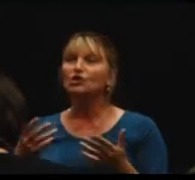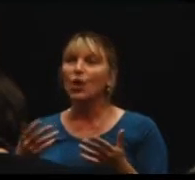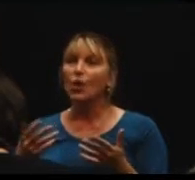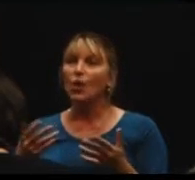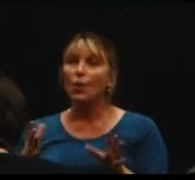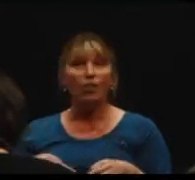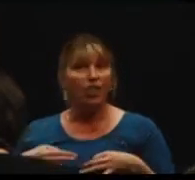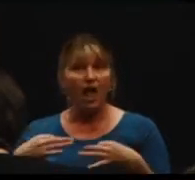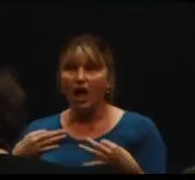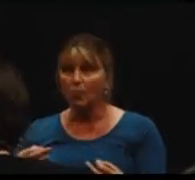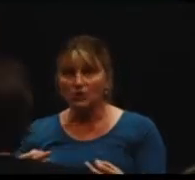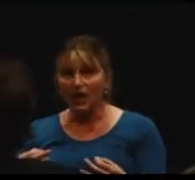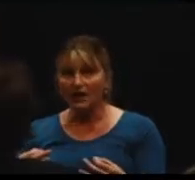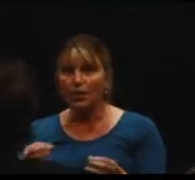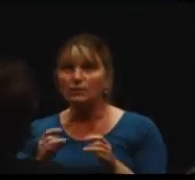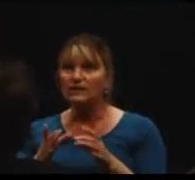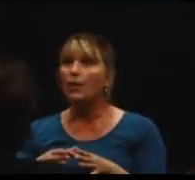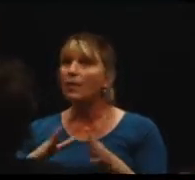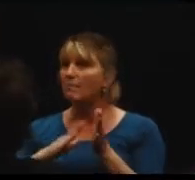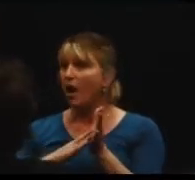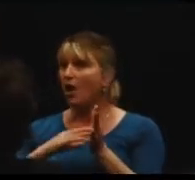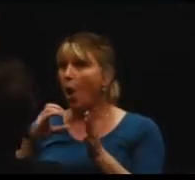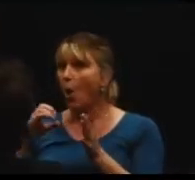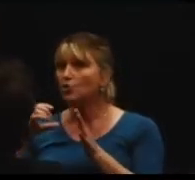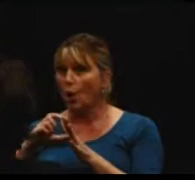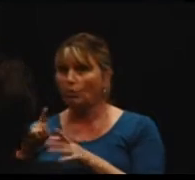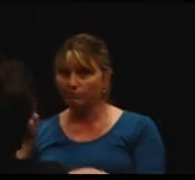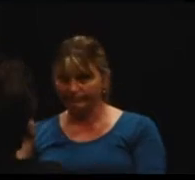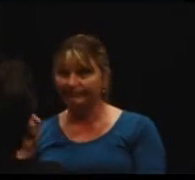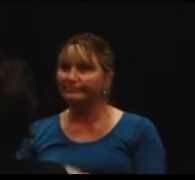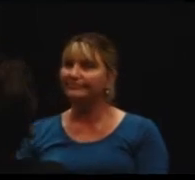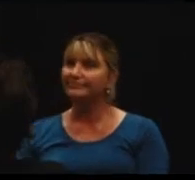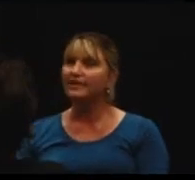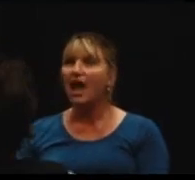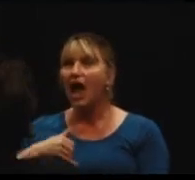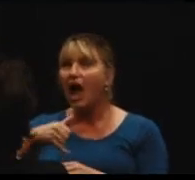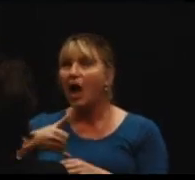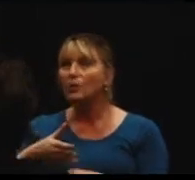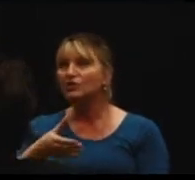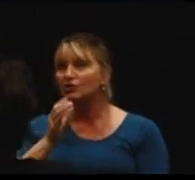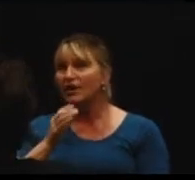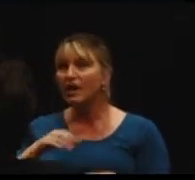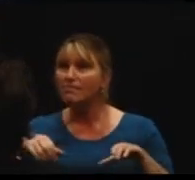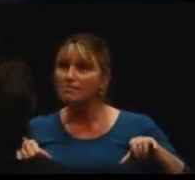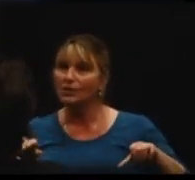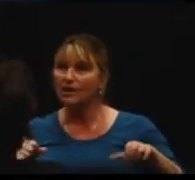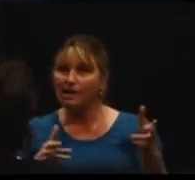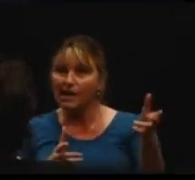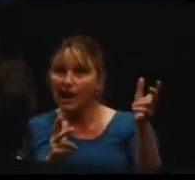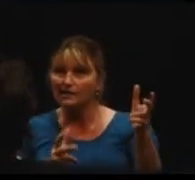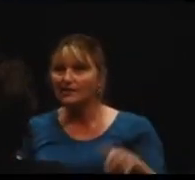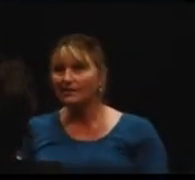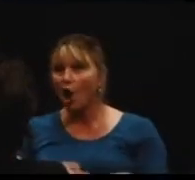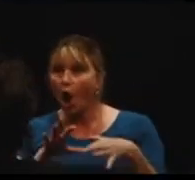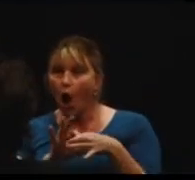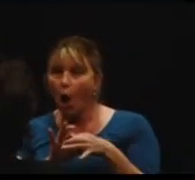without further ado, let's start with Michael O'Donnell here to my right. Michael is a whiskey-drinking, motorcycle-riding, hunting alpaca owner, car